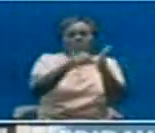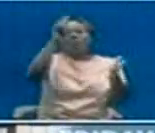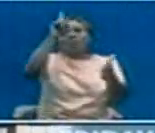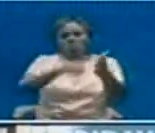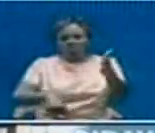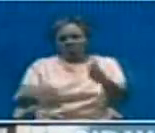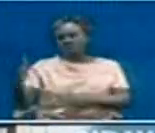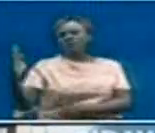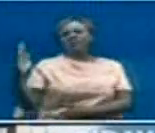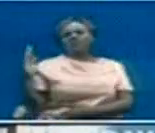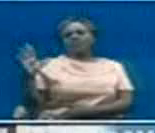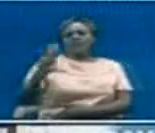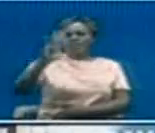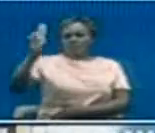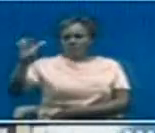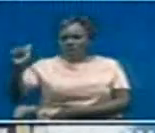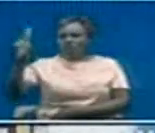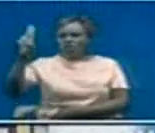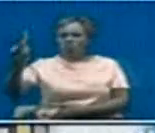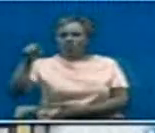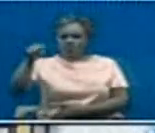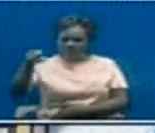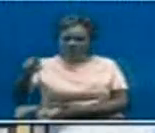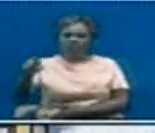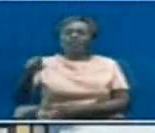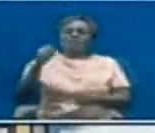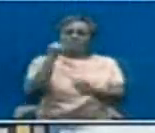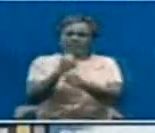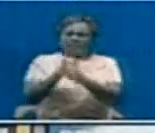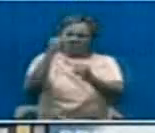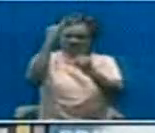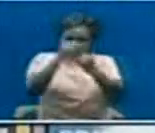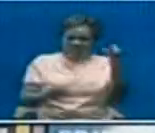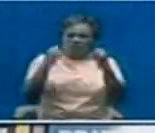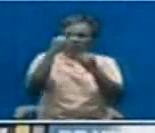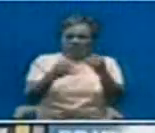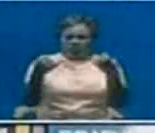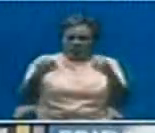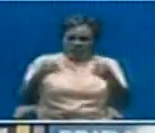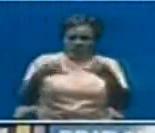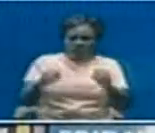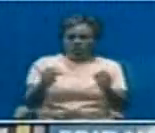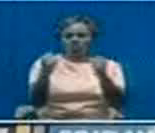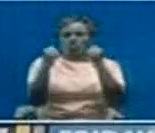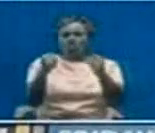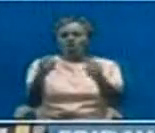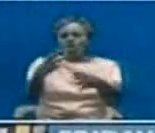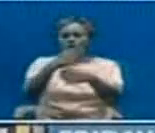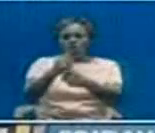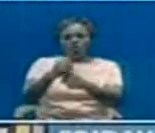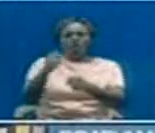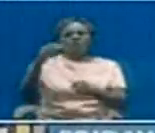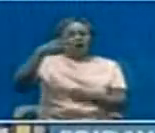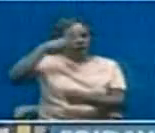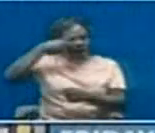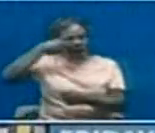security. However, the African Union troops appear to be making what could be a final assault on the remaining strongholds of Al-Shabaab.